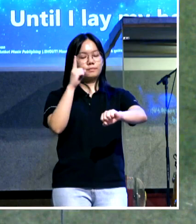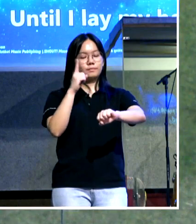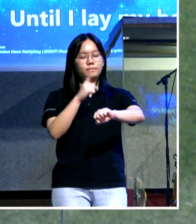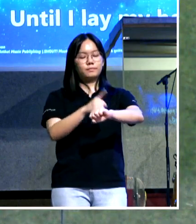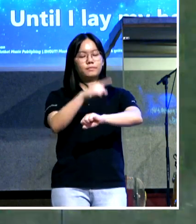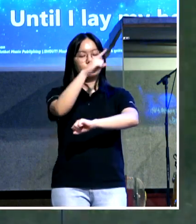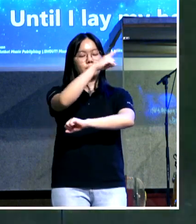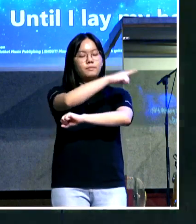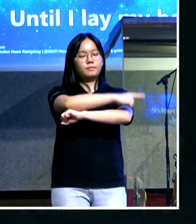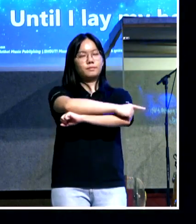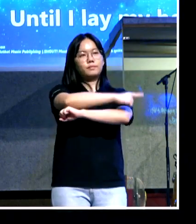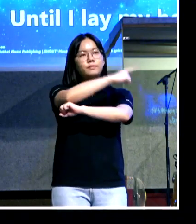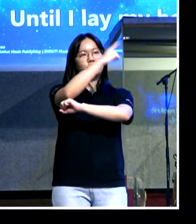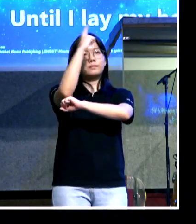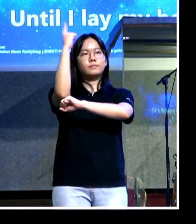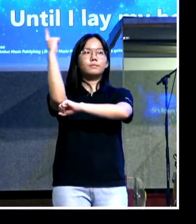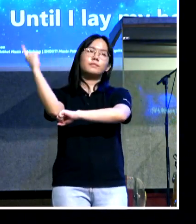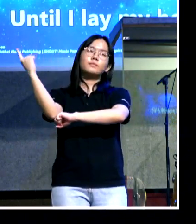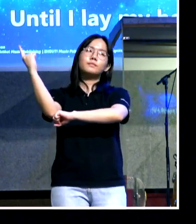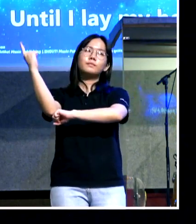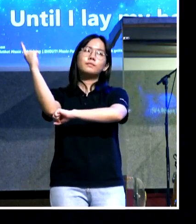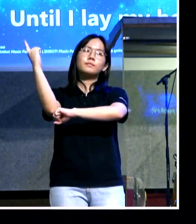moment that I wake up